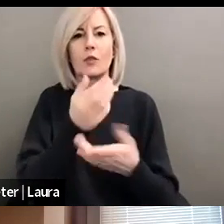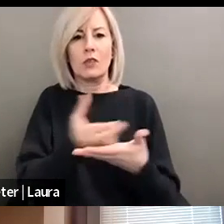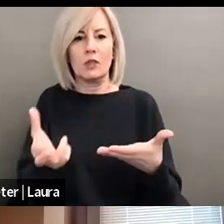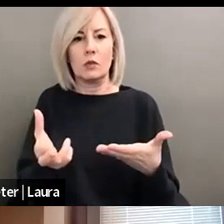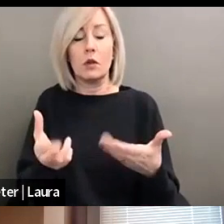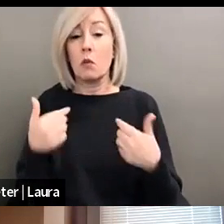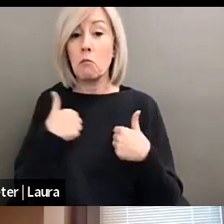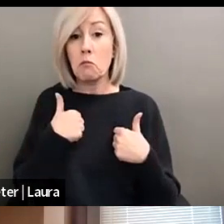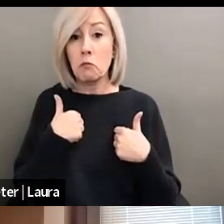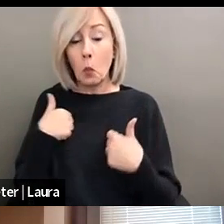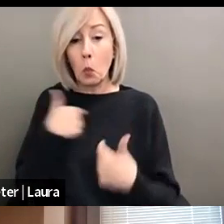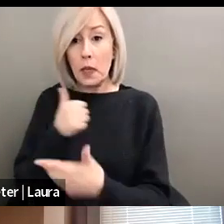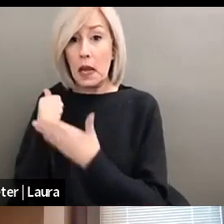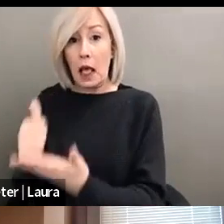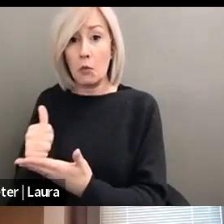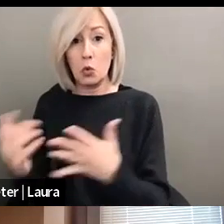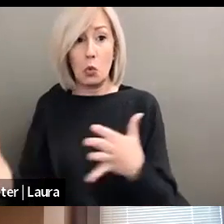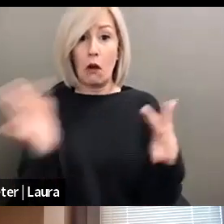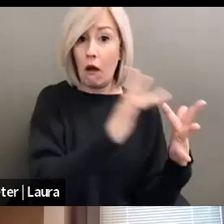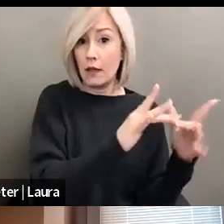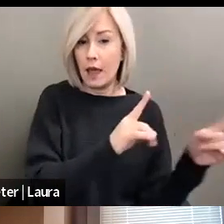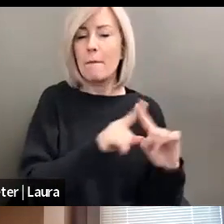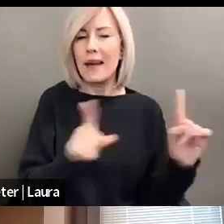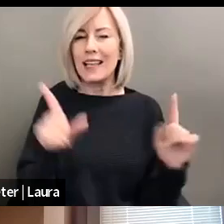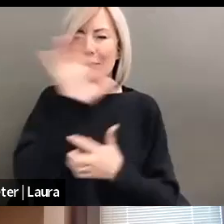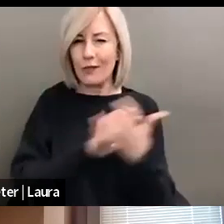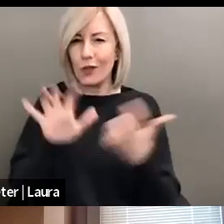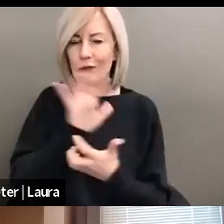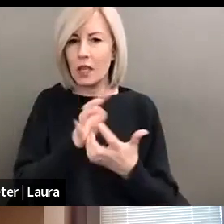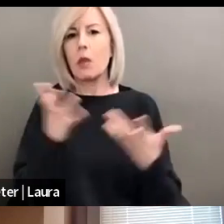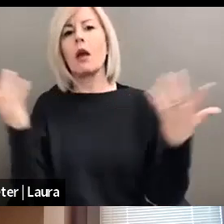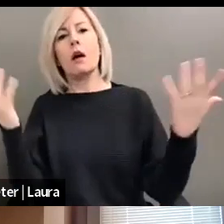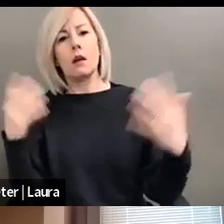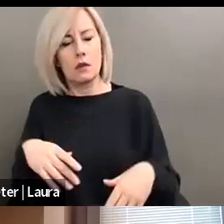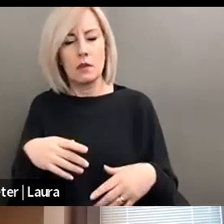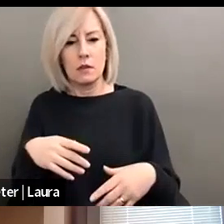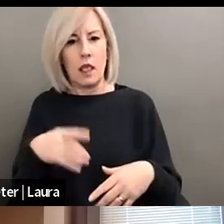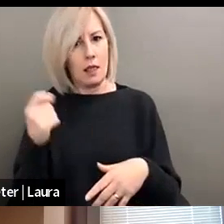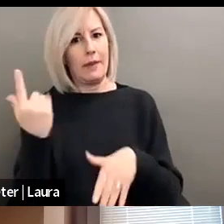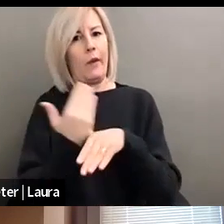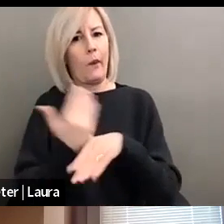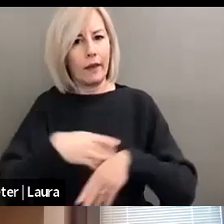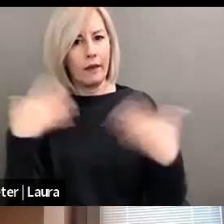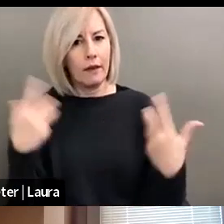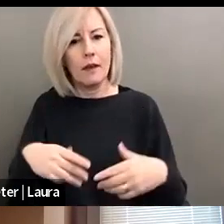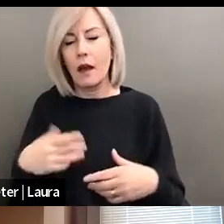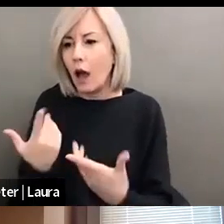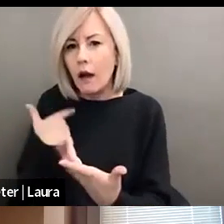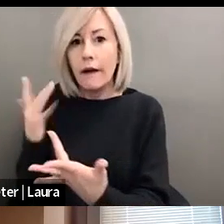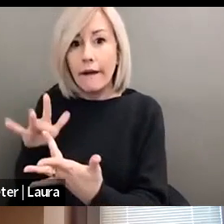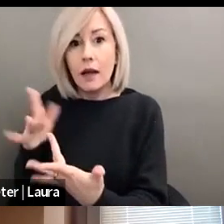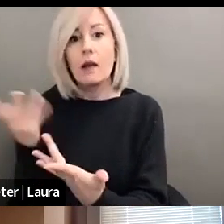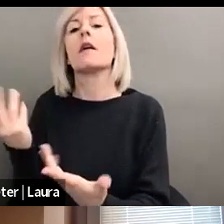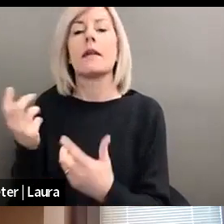Not that we can't put you in touch with that, but that's kind of confusing for you sometimes, and can also be a little annoying for you as well, because you're having to